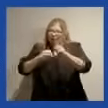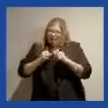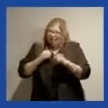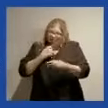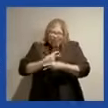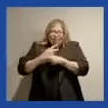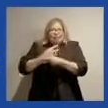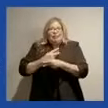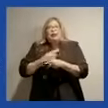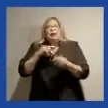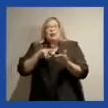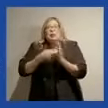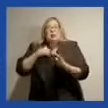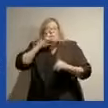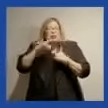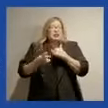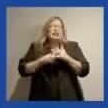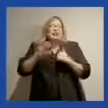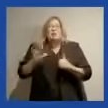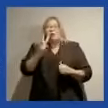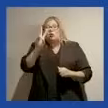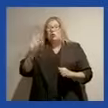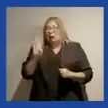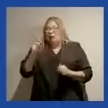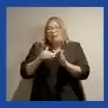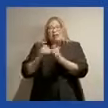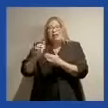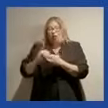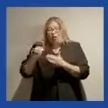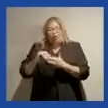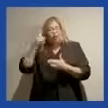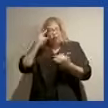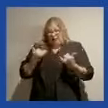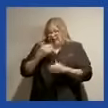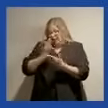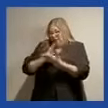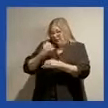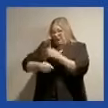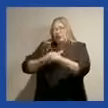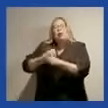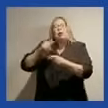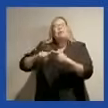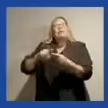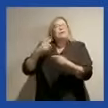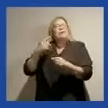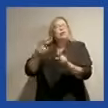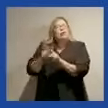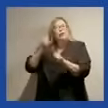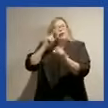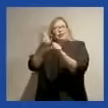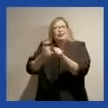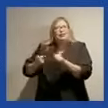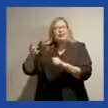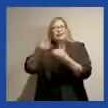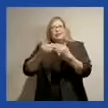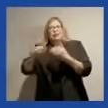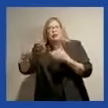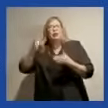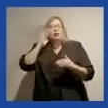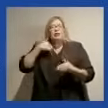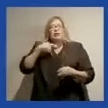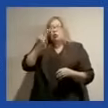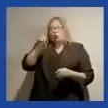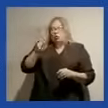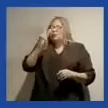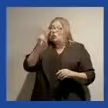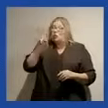just $2 billion of budget year savings, but ongoing savings, as you can see, annualizing about $2.7 billion. It